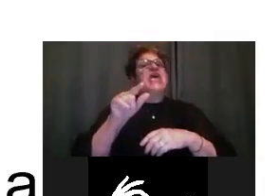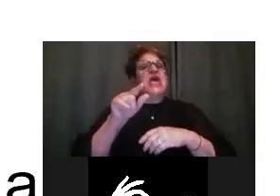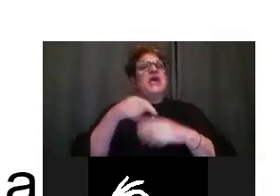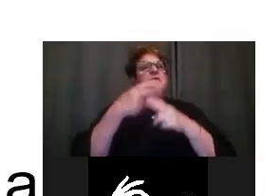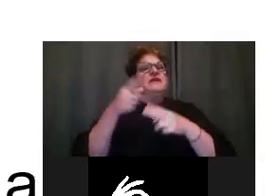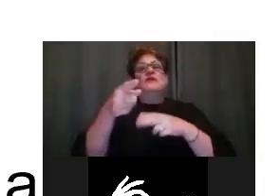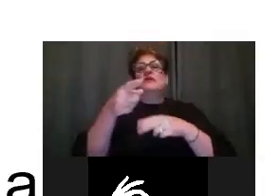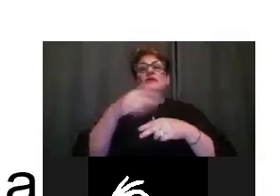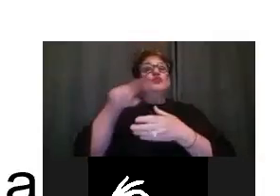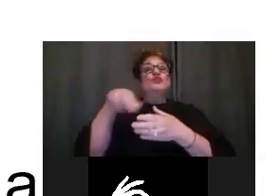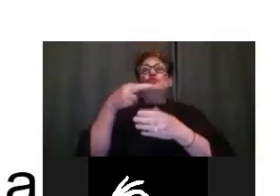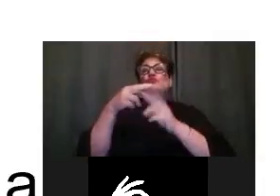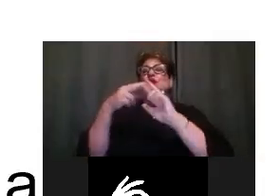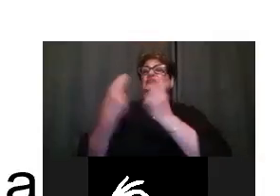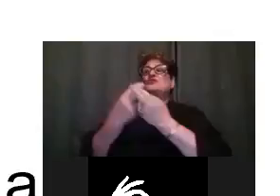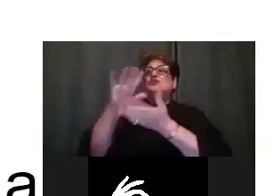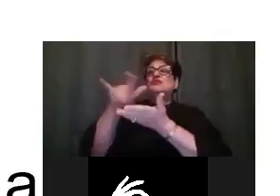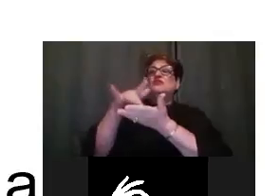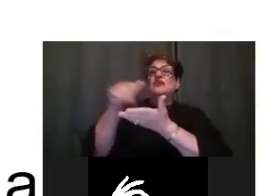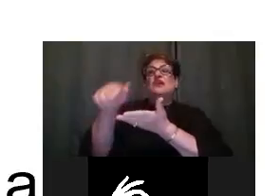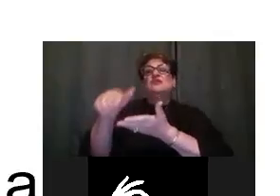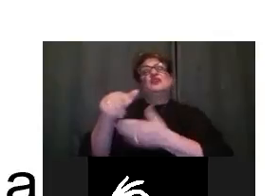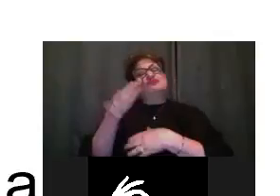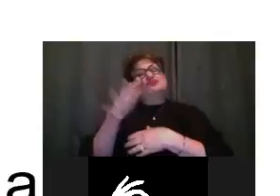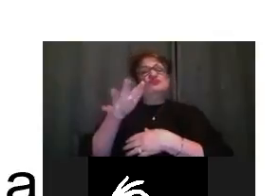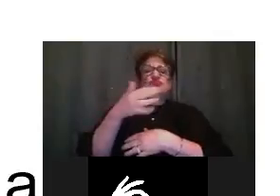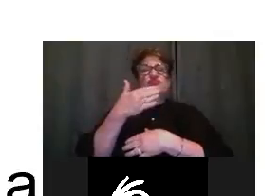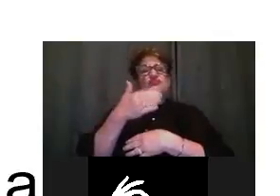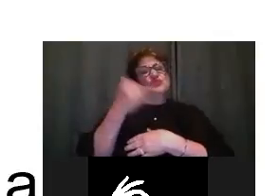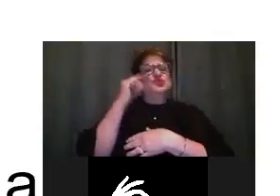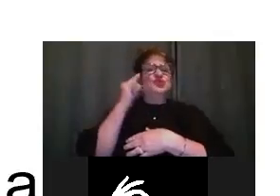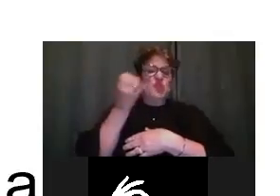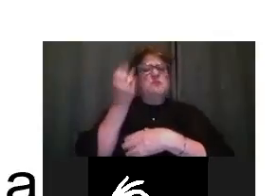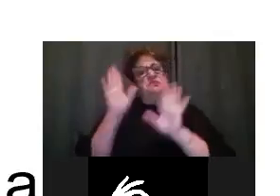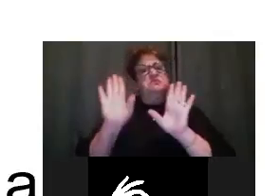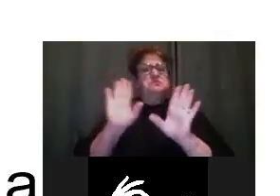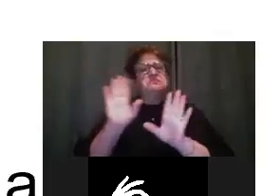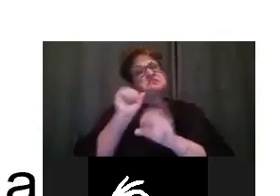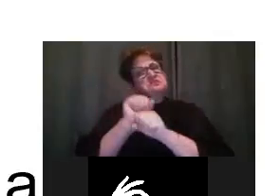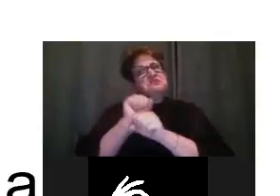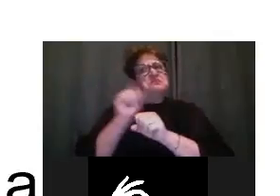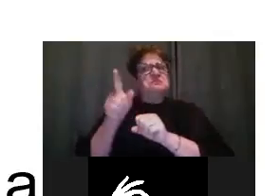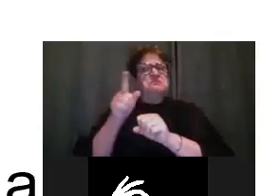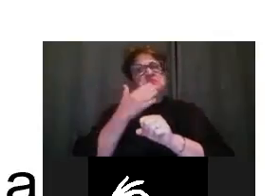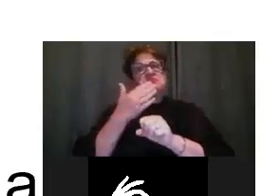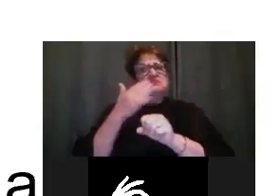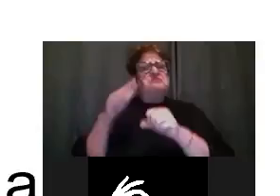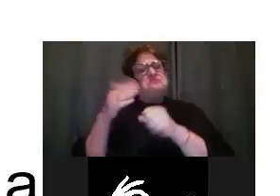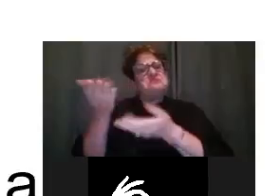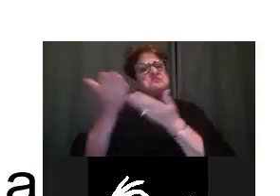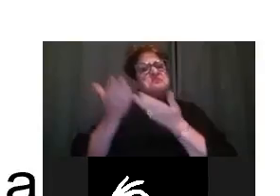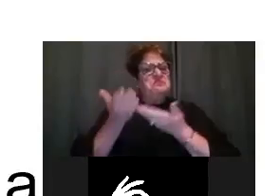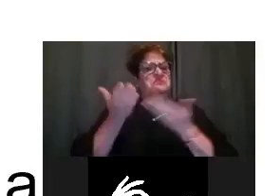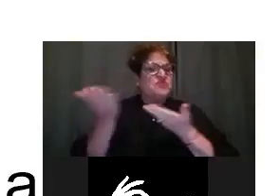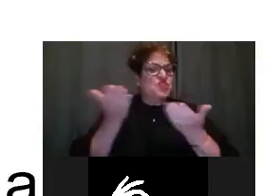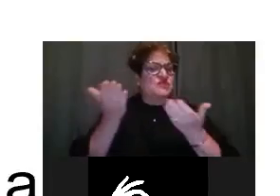regional center, they felt, did a pretty good job at providing the services in the consumer